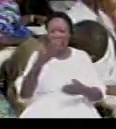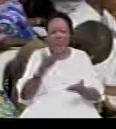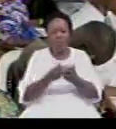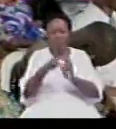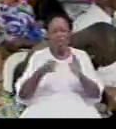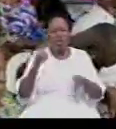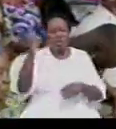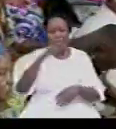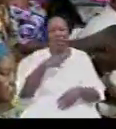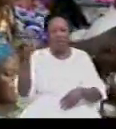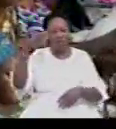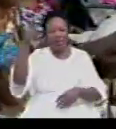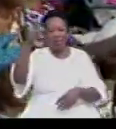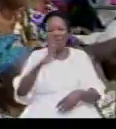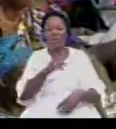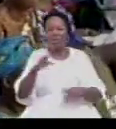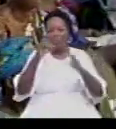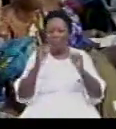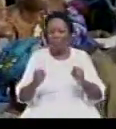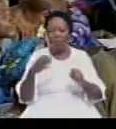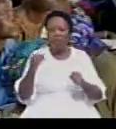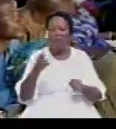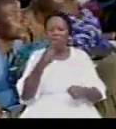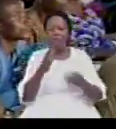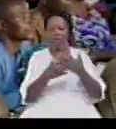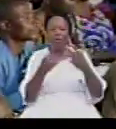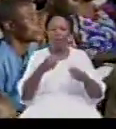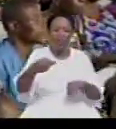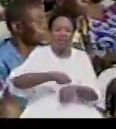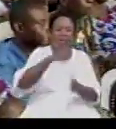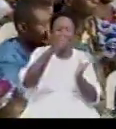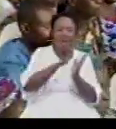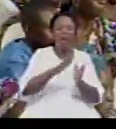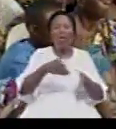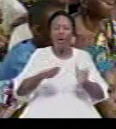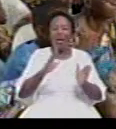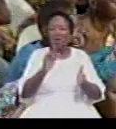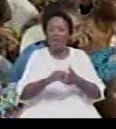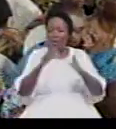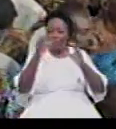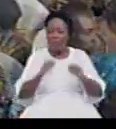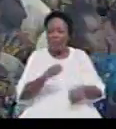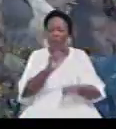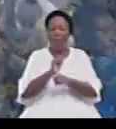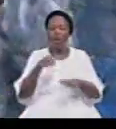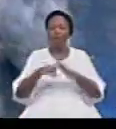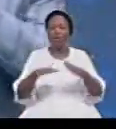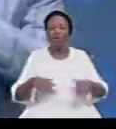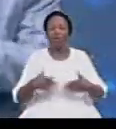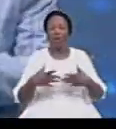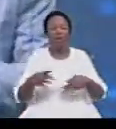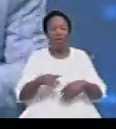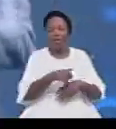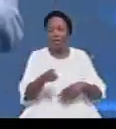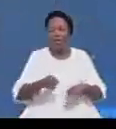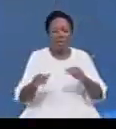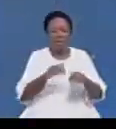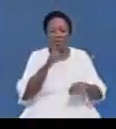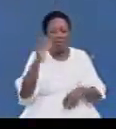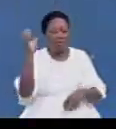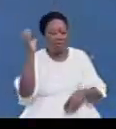God, the power of the blood of the Lamb, let that power walk in your life. They did not